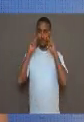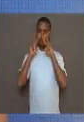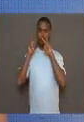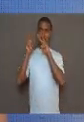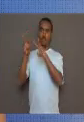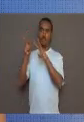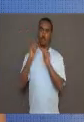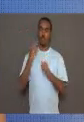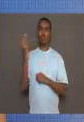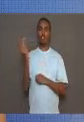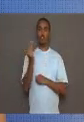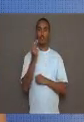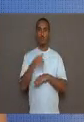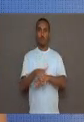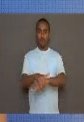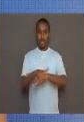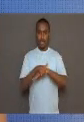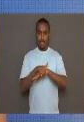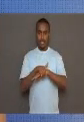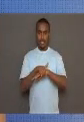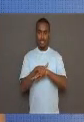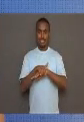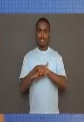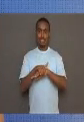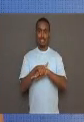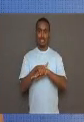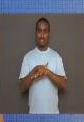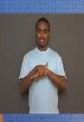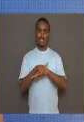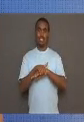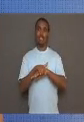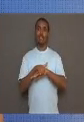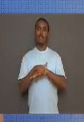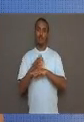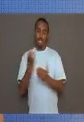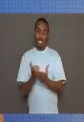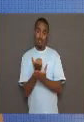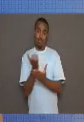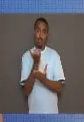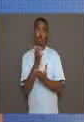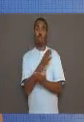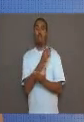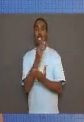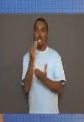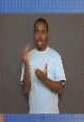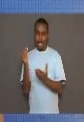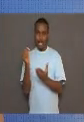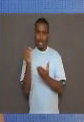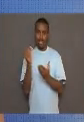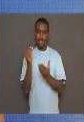focus on the use of English in the context of the economy and